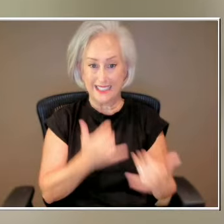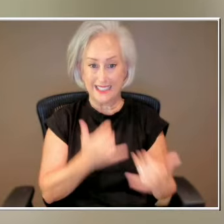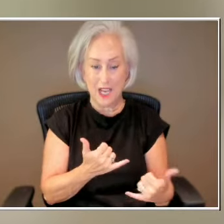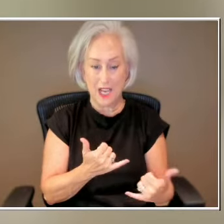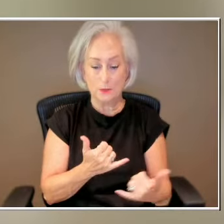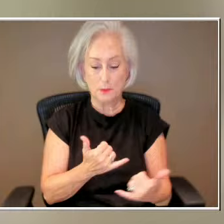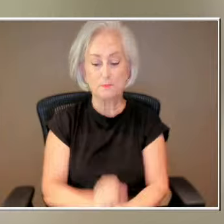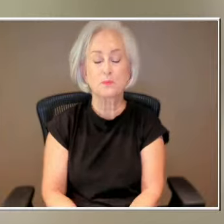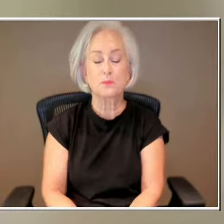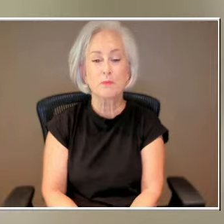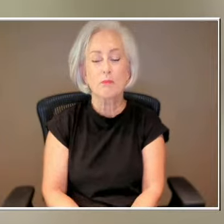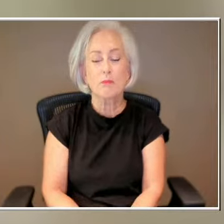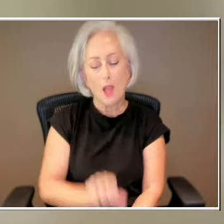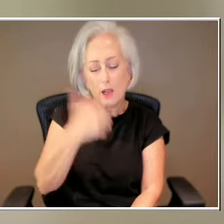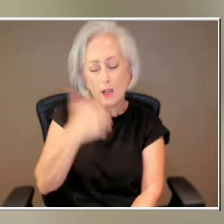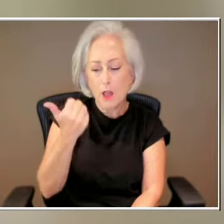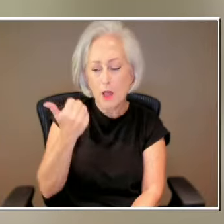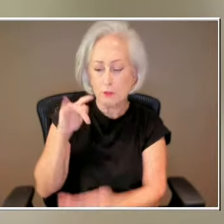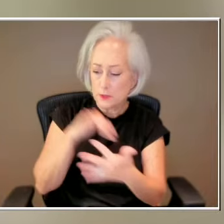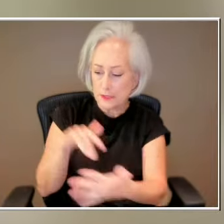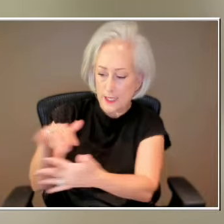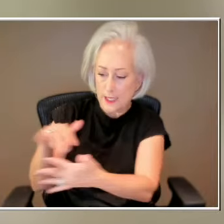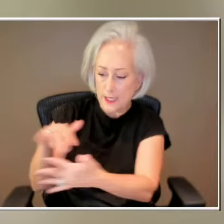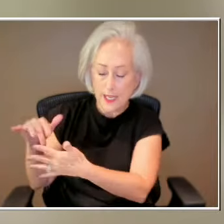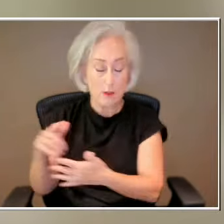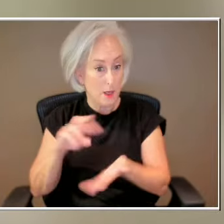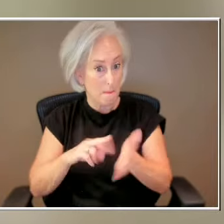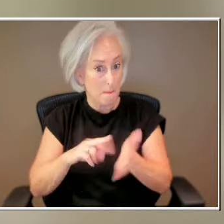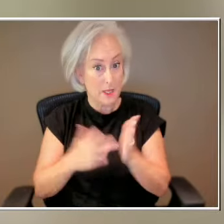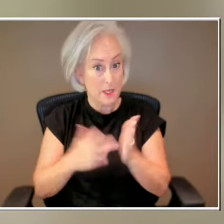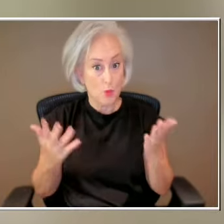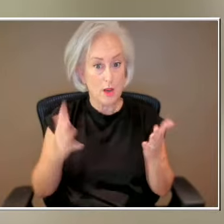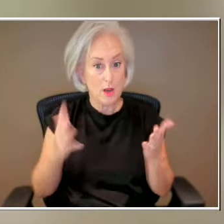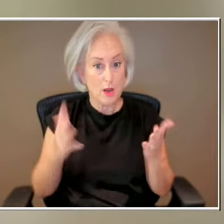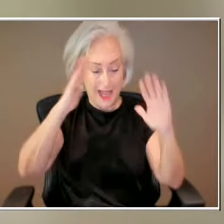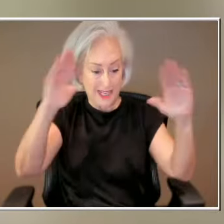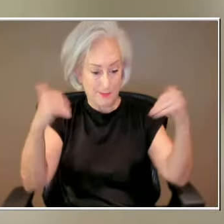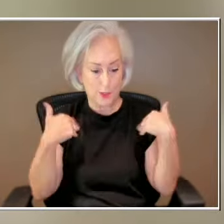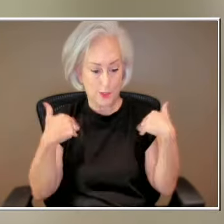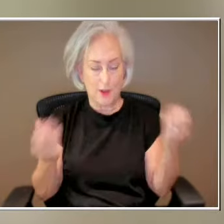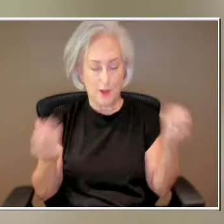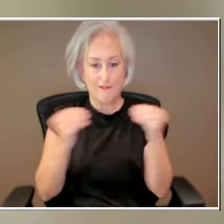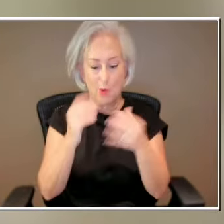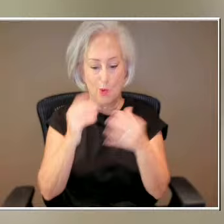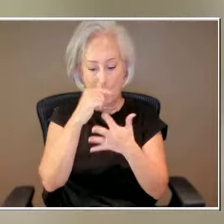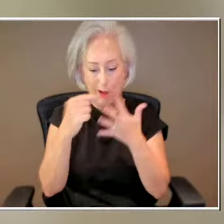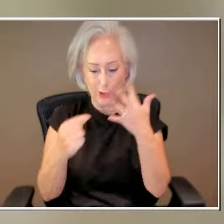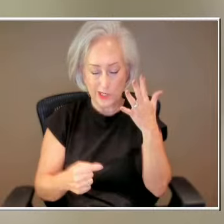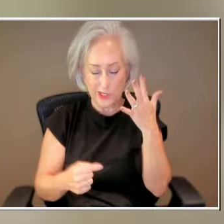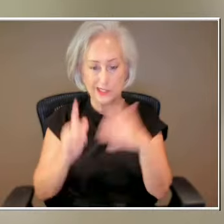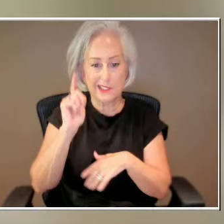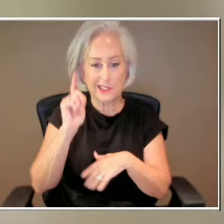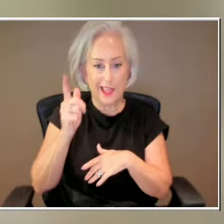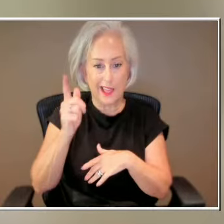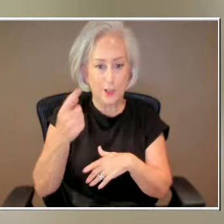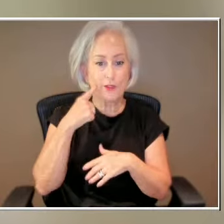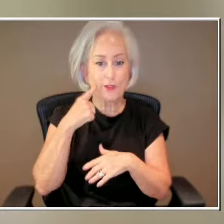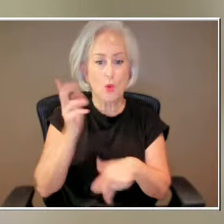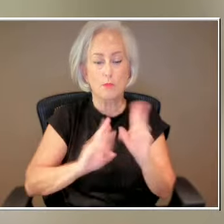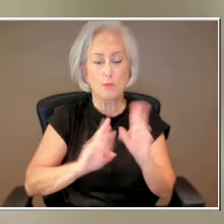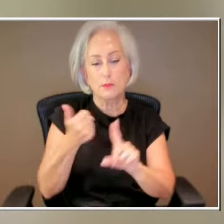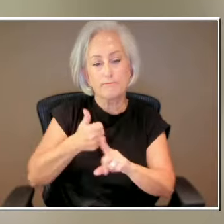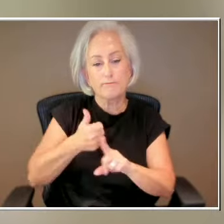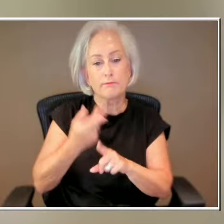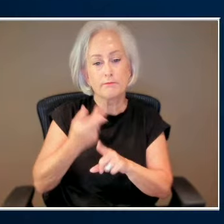trials. So over years, we expect to have other drugs that are available in clinic for patients who have a HER2 positive breast